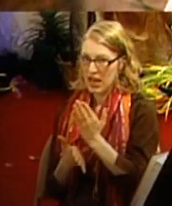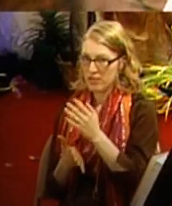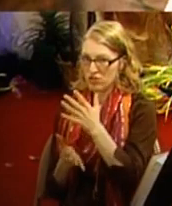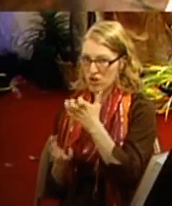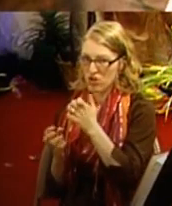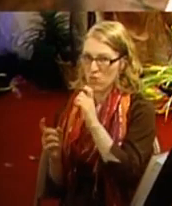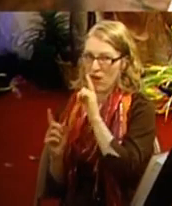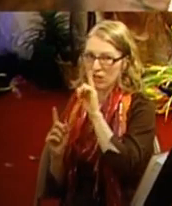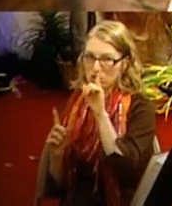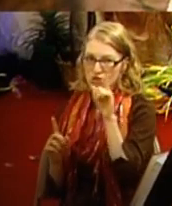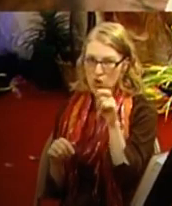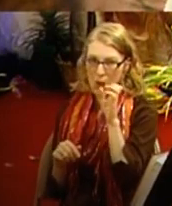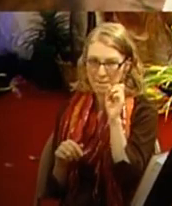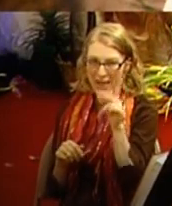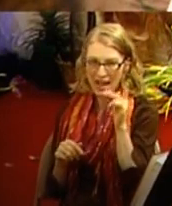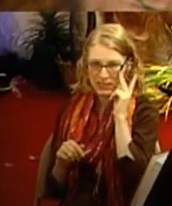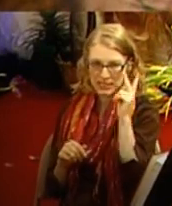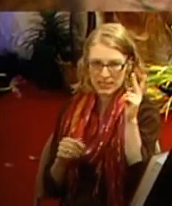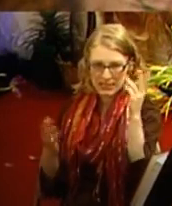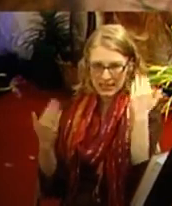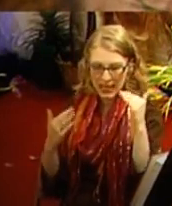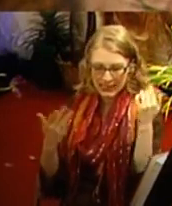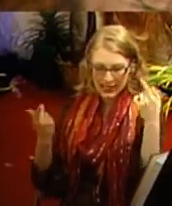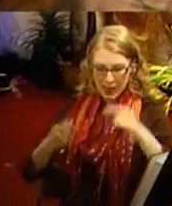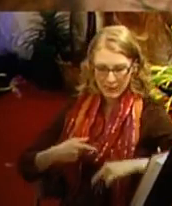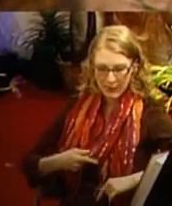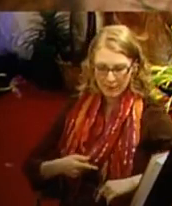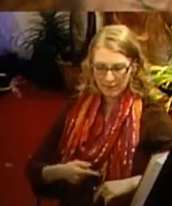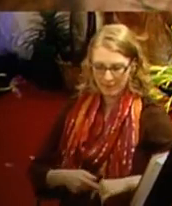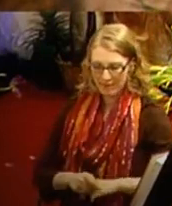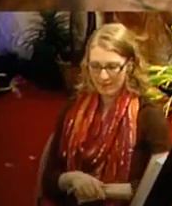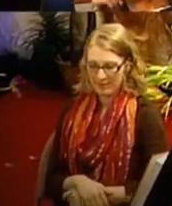and see what happened. What happened next?